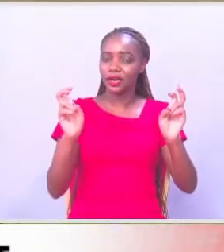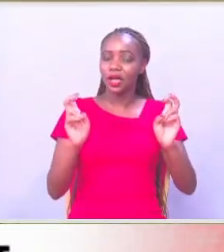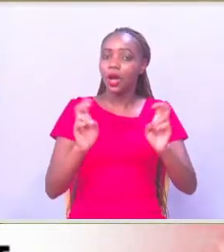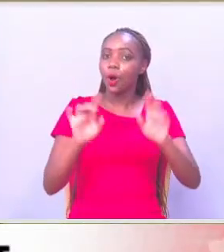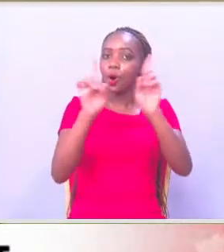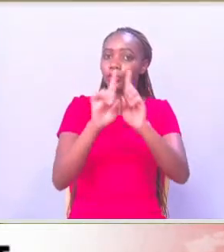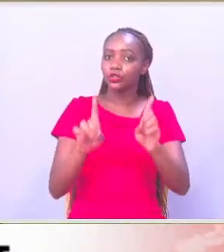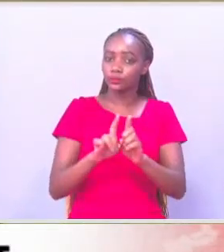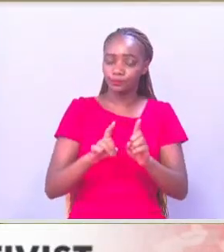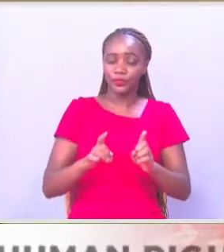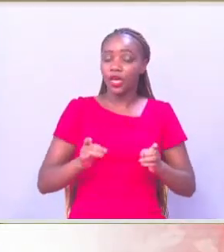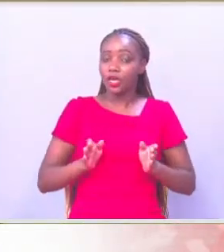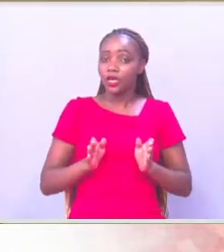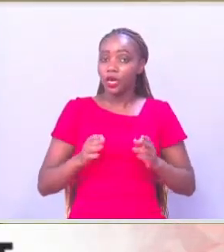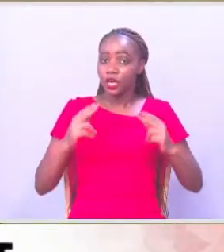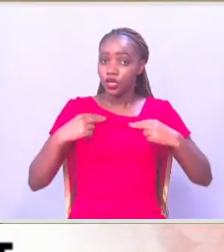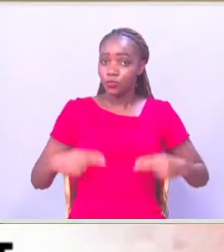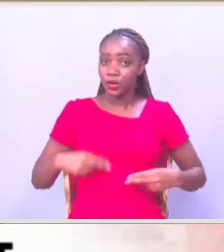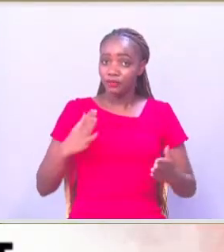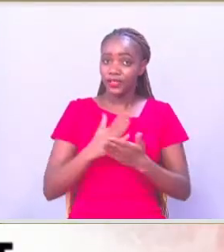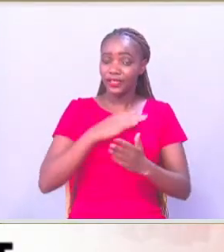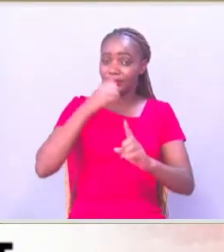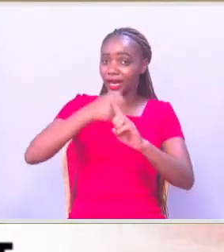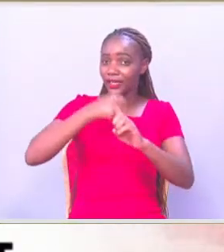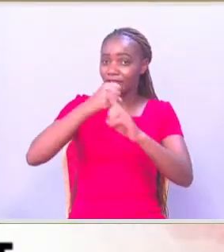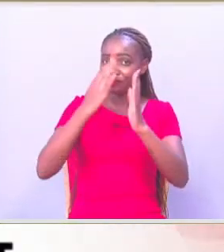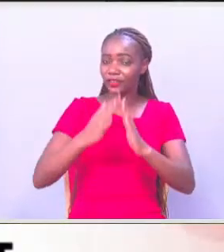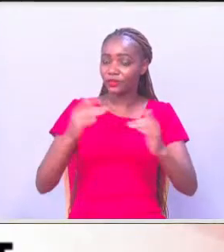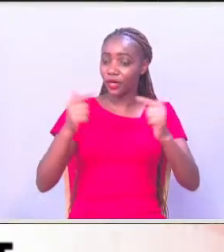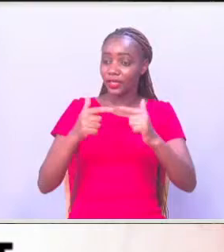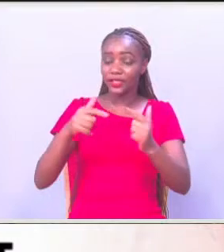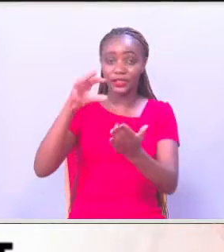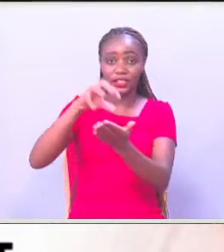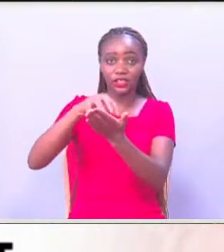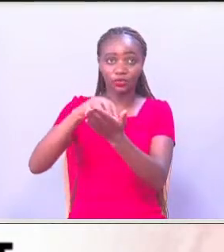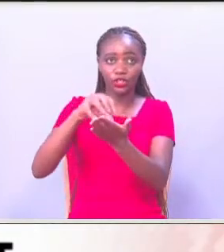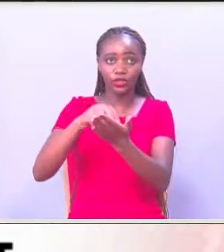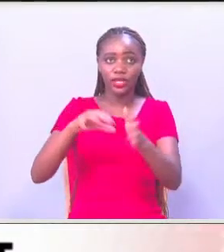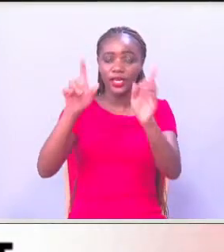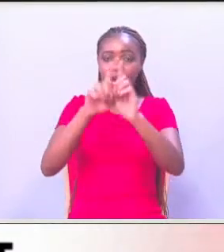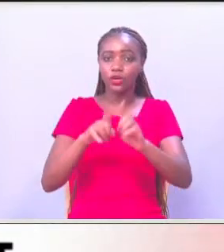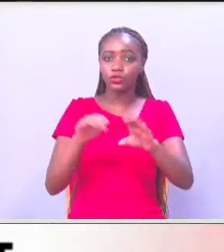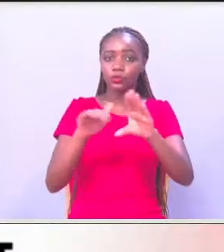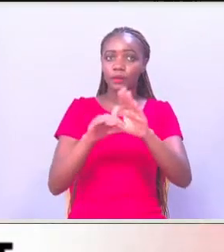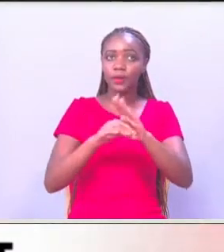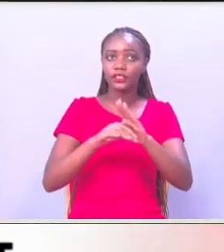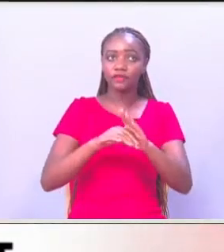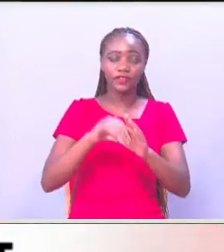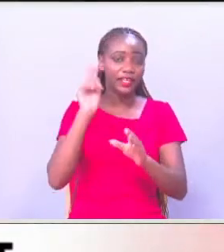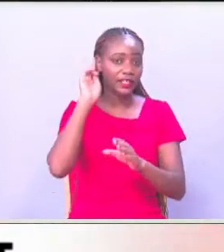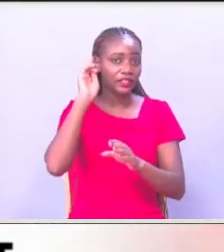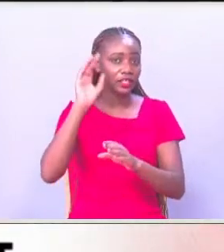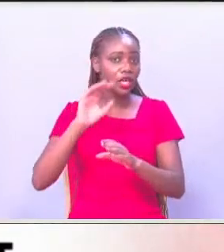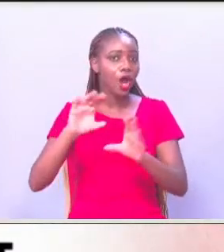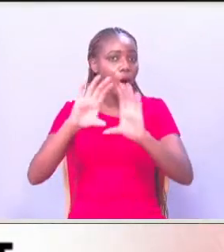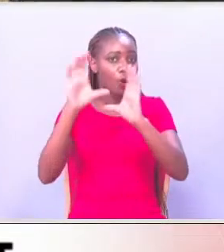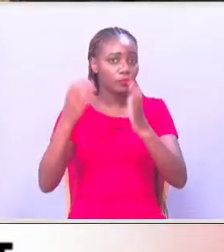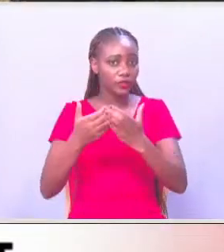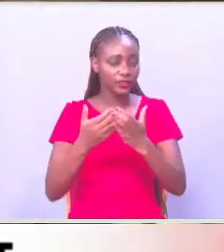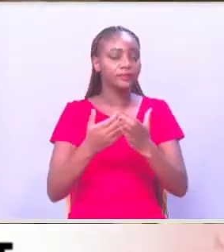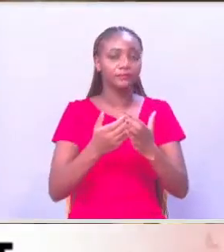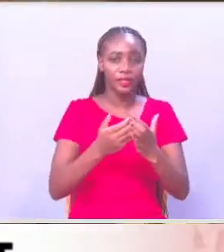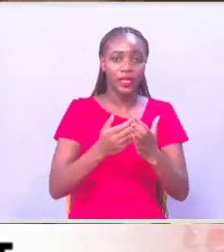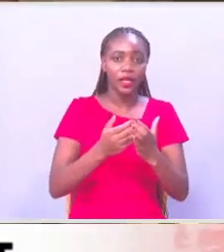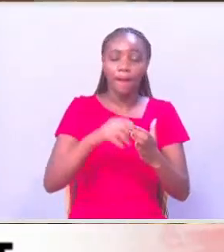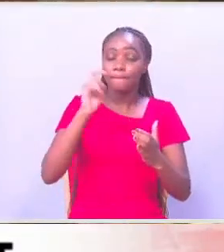Human rights activists have condemned the incidents, with members of the Abagusi community urged to hold talks and find peaceful ways